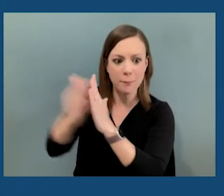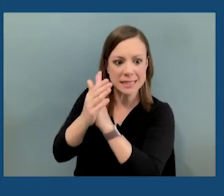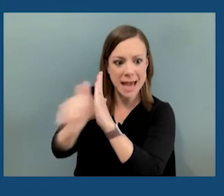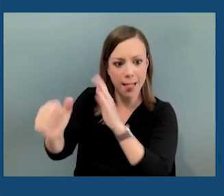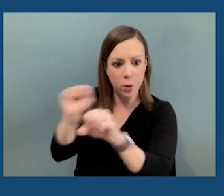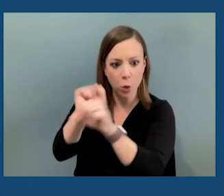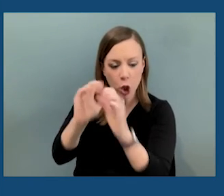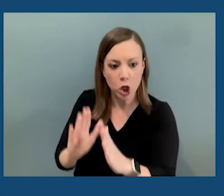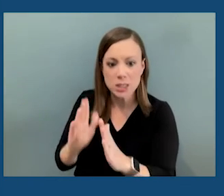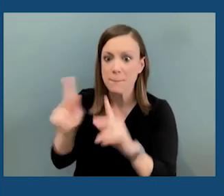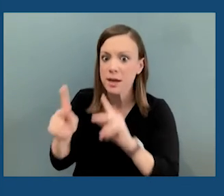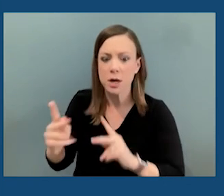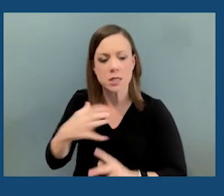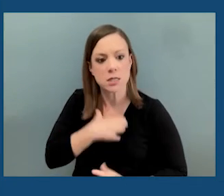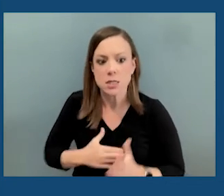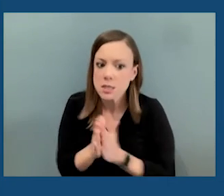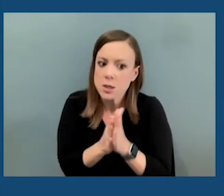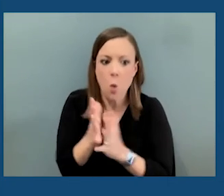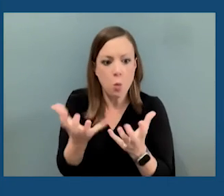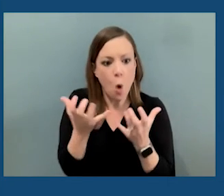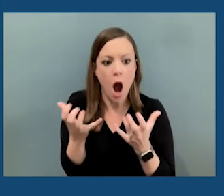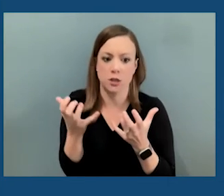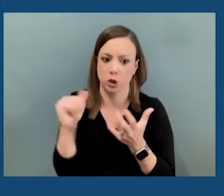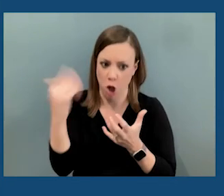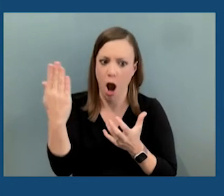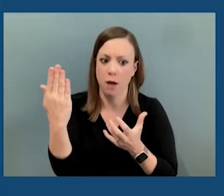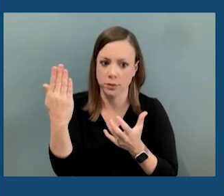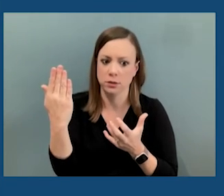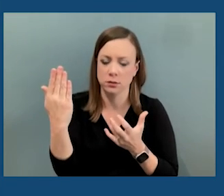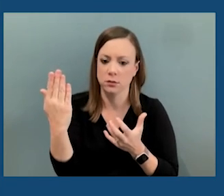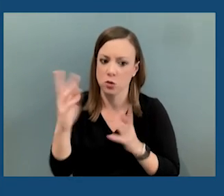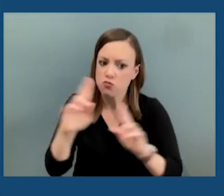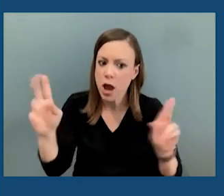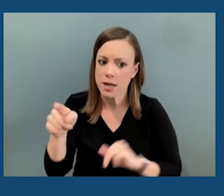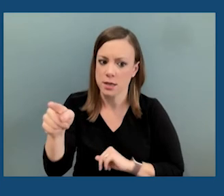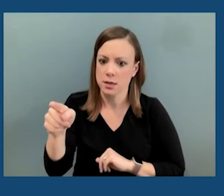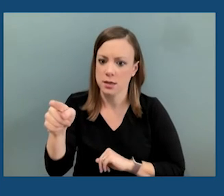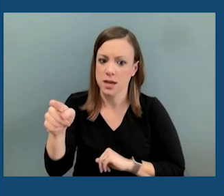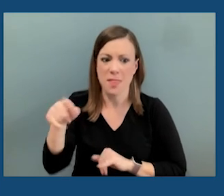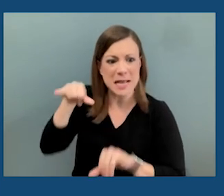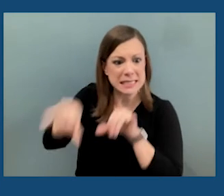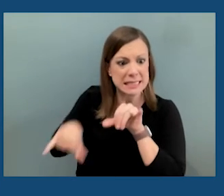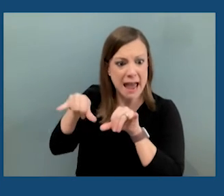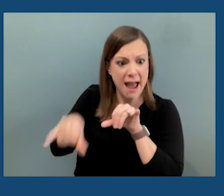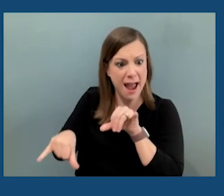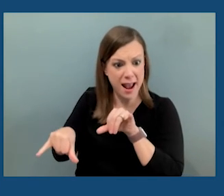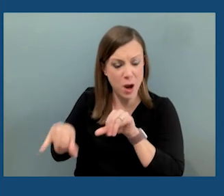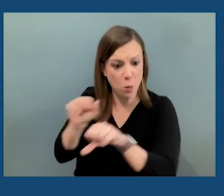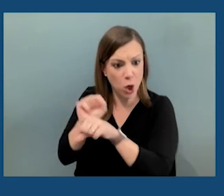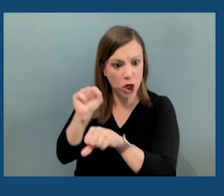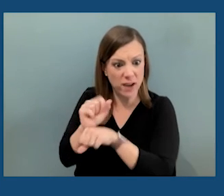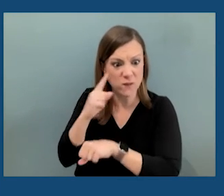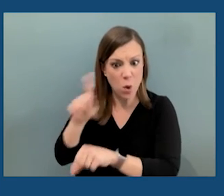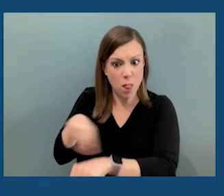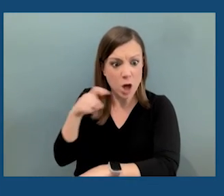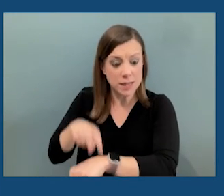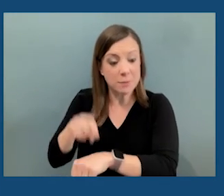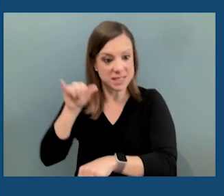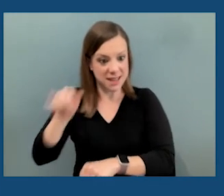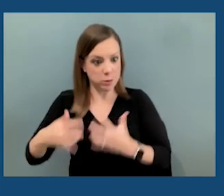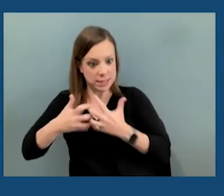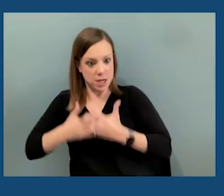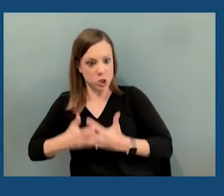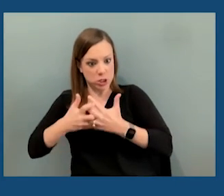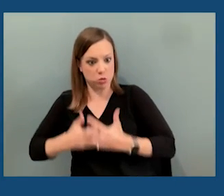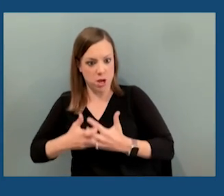for jobs. Hungry. Where you stay at a job a long time, because that was the industrial legacy of upstate New